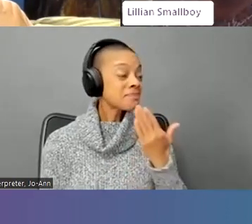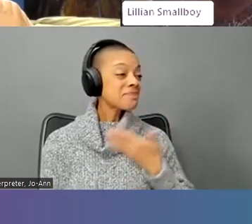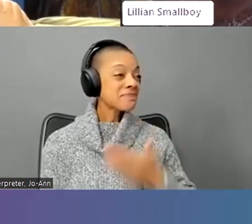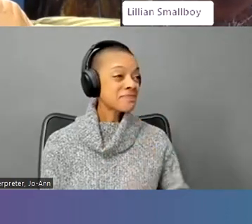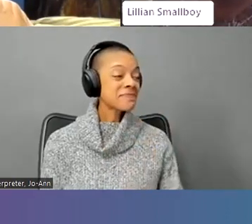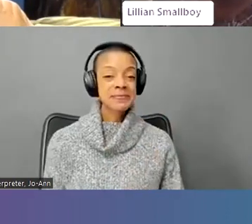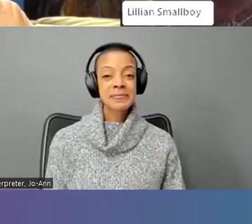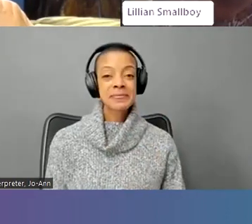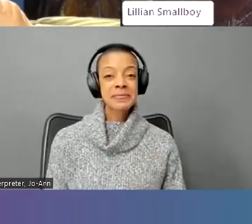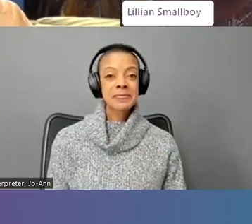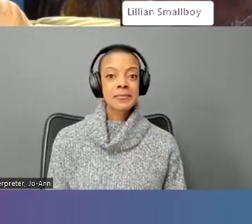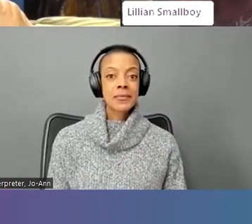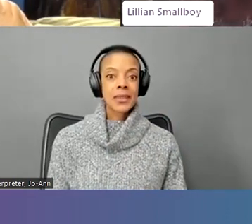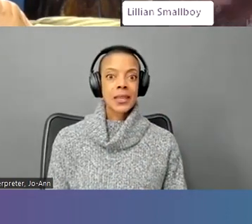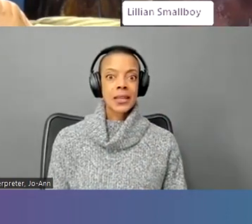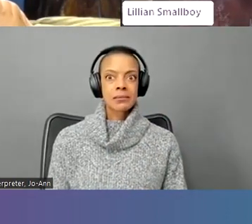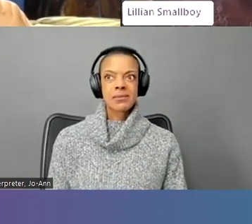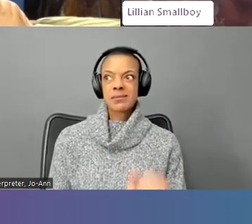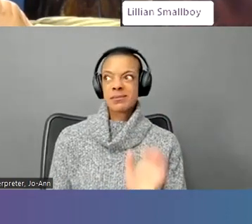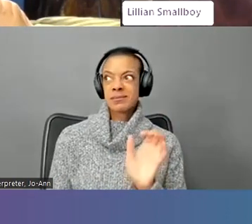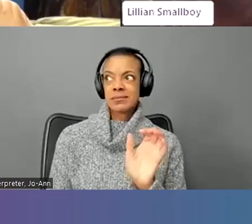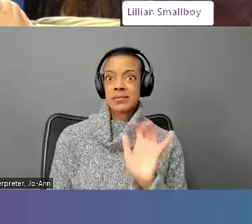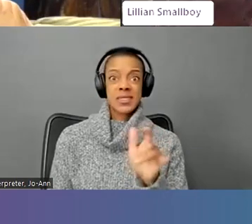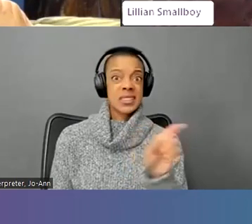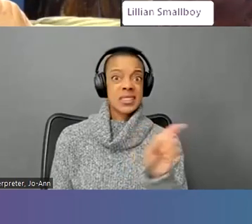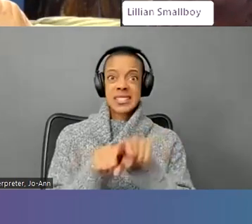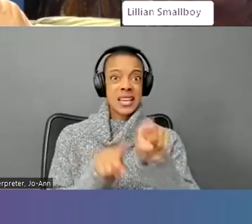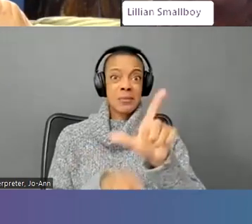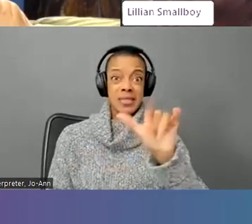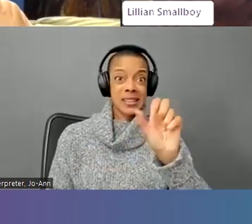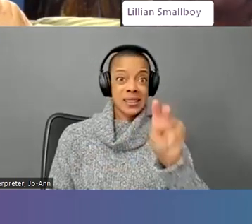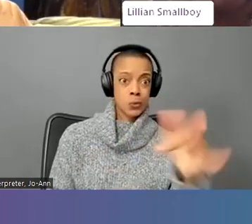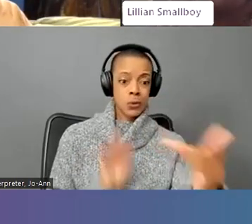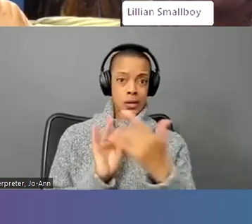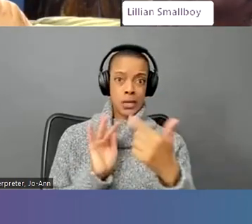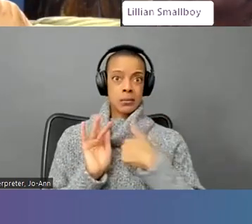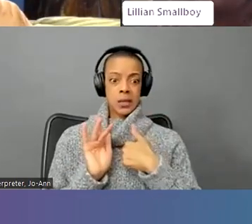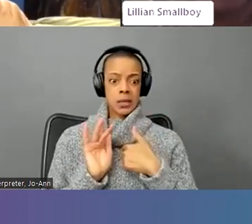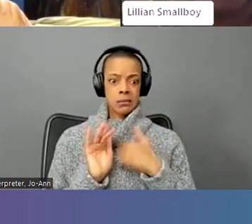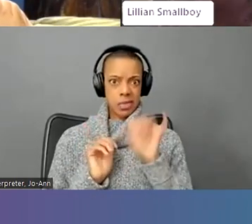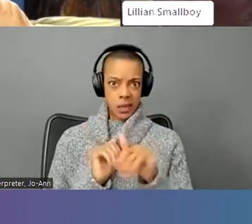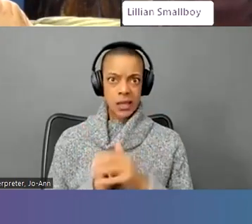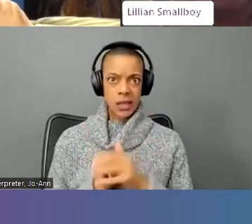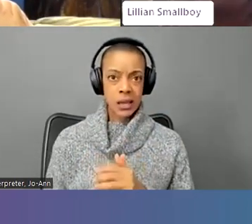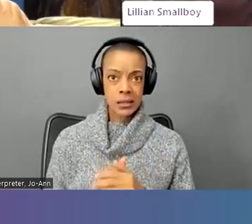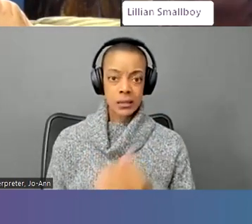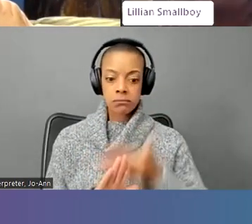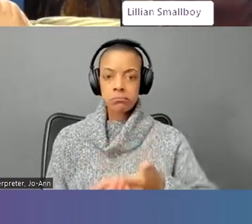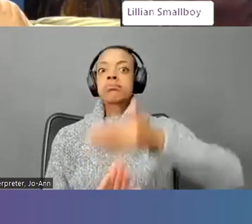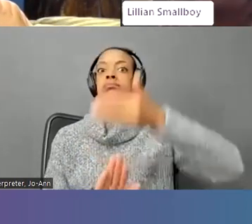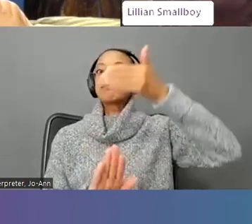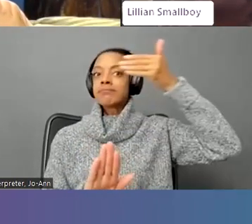Well, precisely the way you contacted me, Lillian, well ahead of the event,